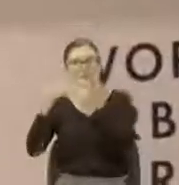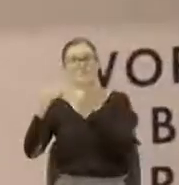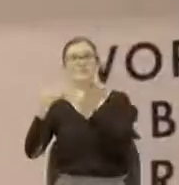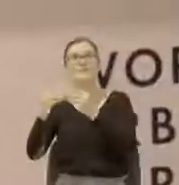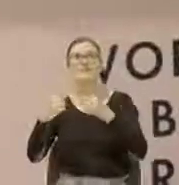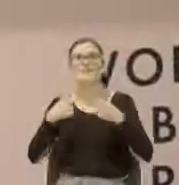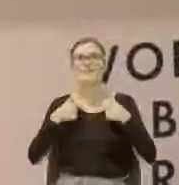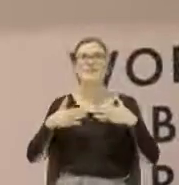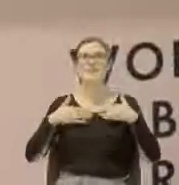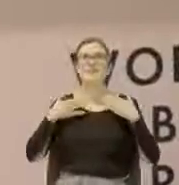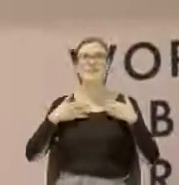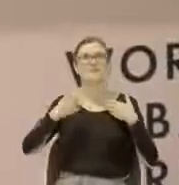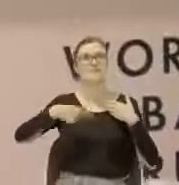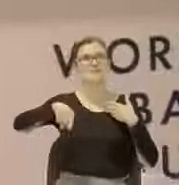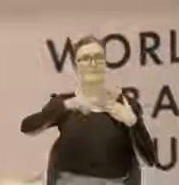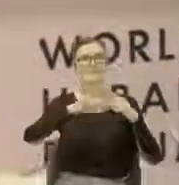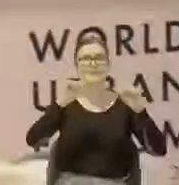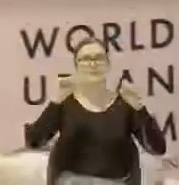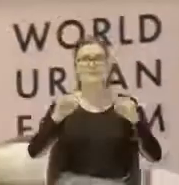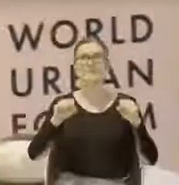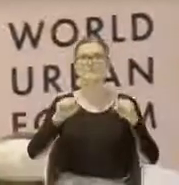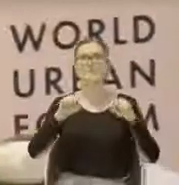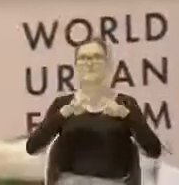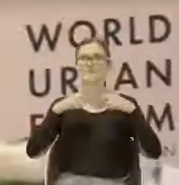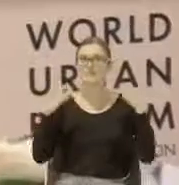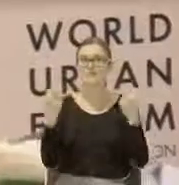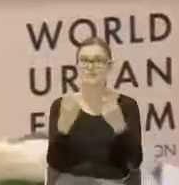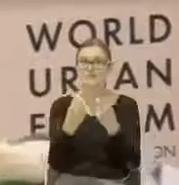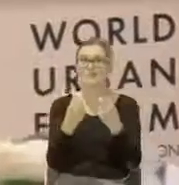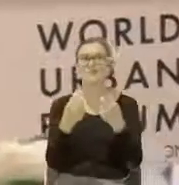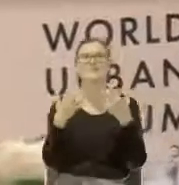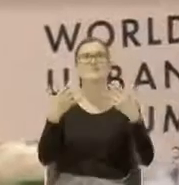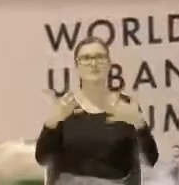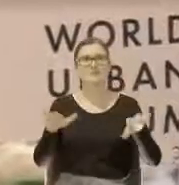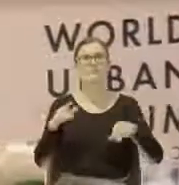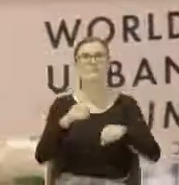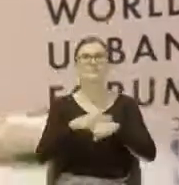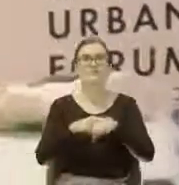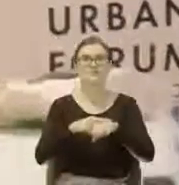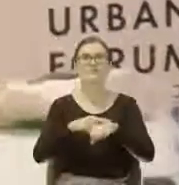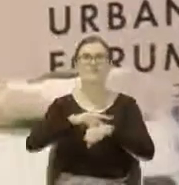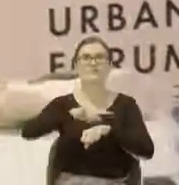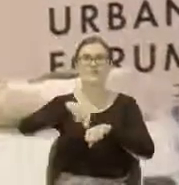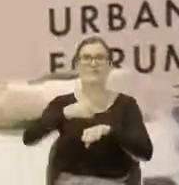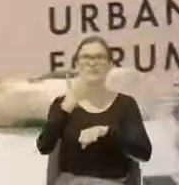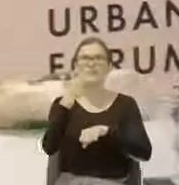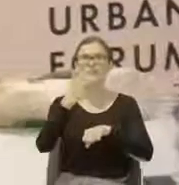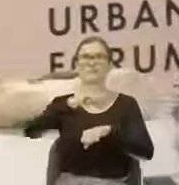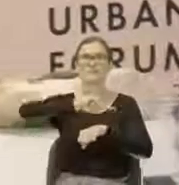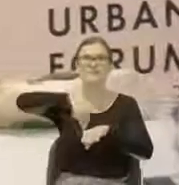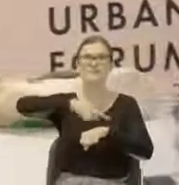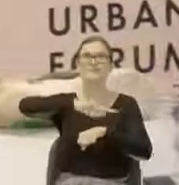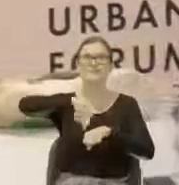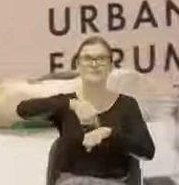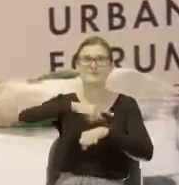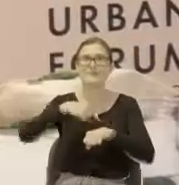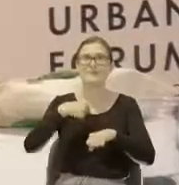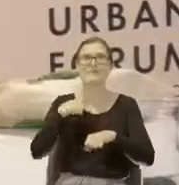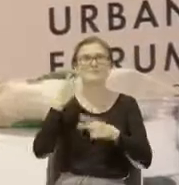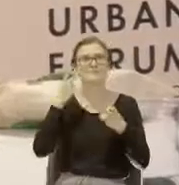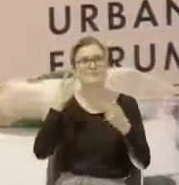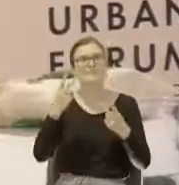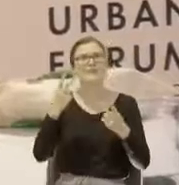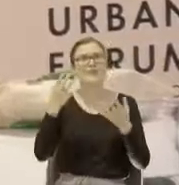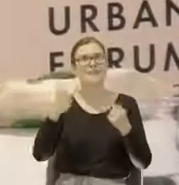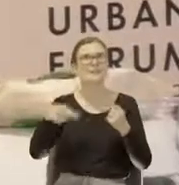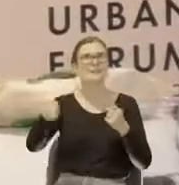really internalize the level of depth and commitment that this group has articulated, as well as other constituents that have been invited